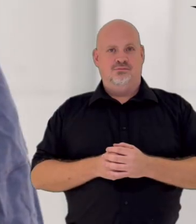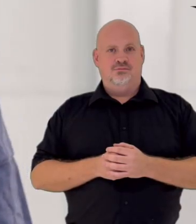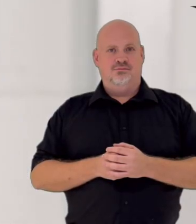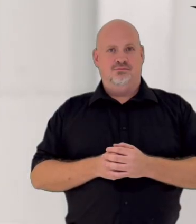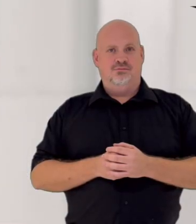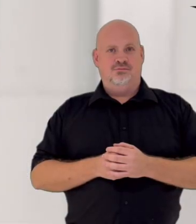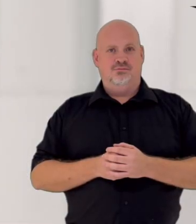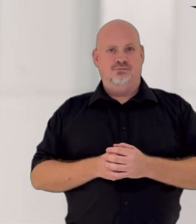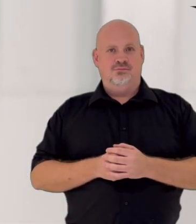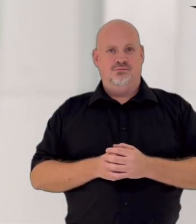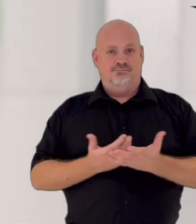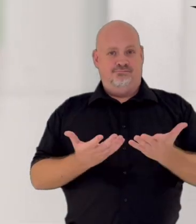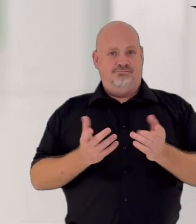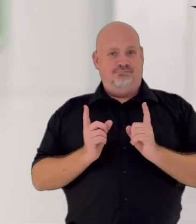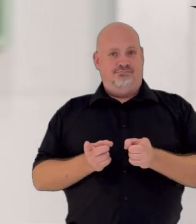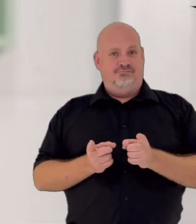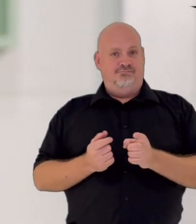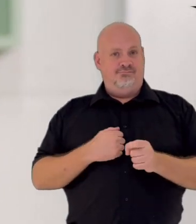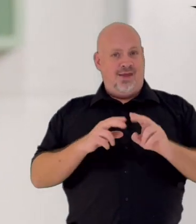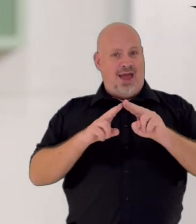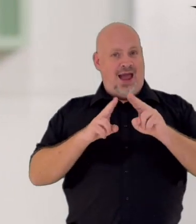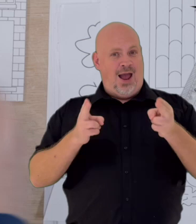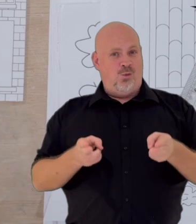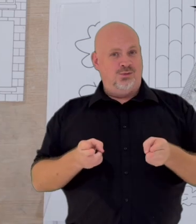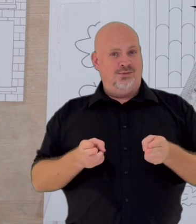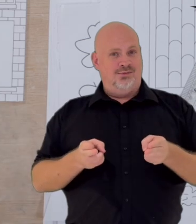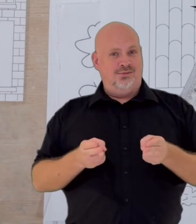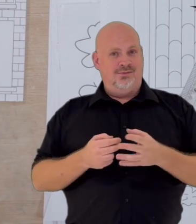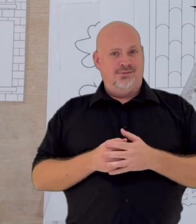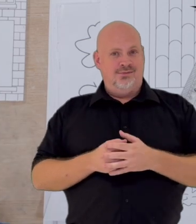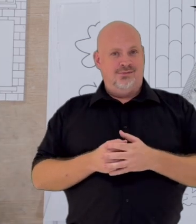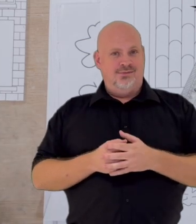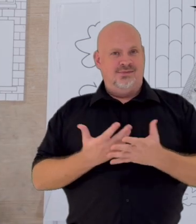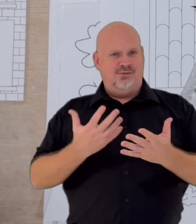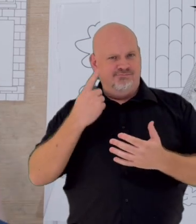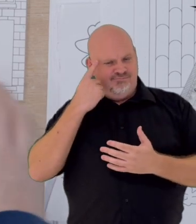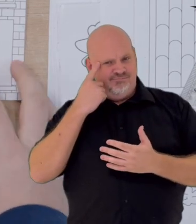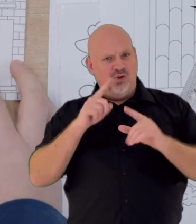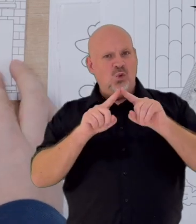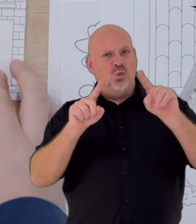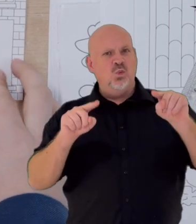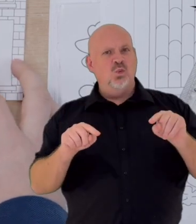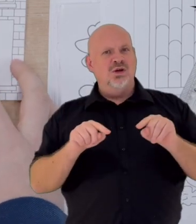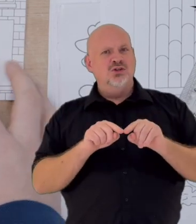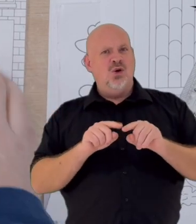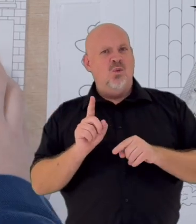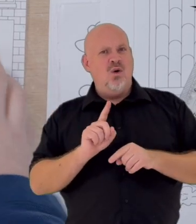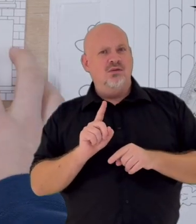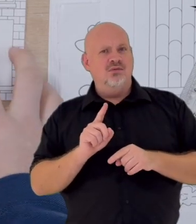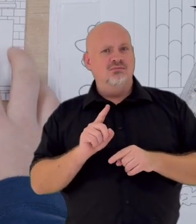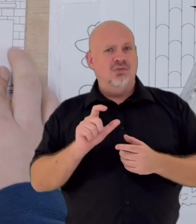And now we've got our house, so we can think about what goes in the windows and what colour we want to paint it.